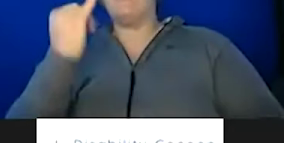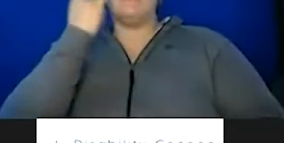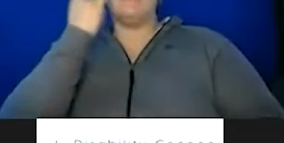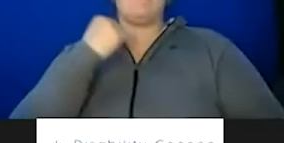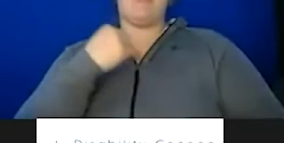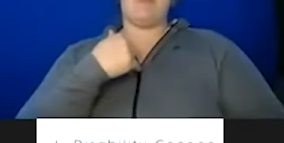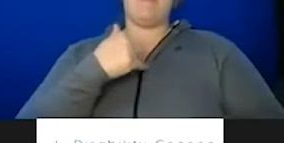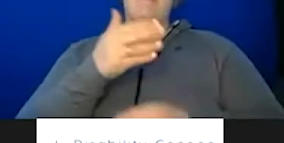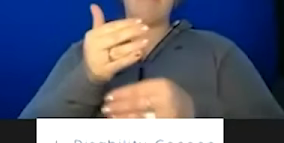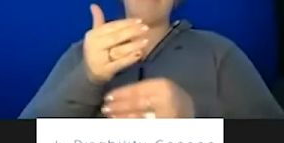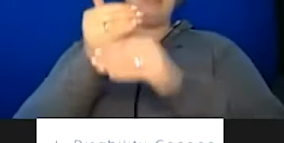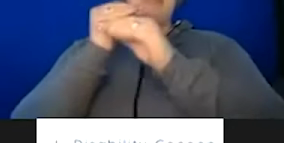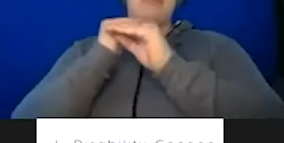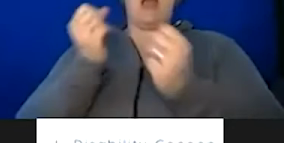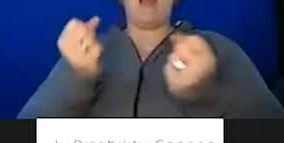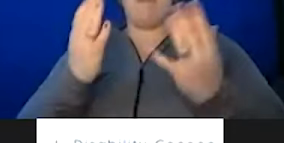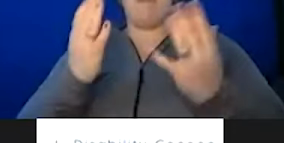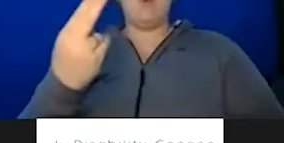horsepower. So